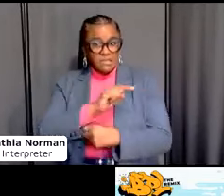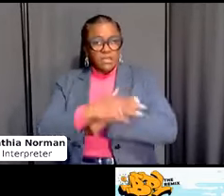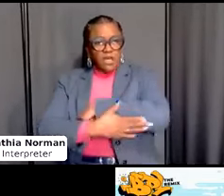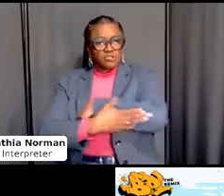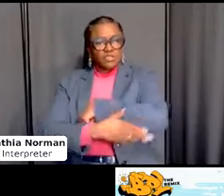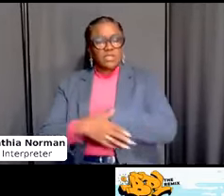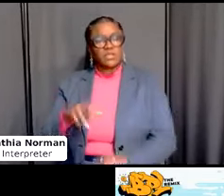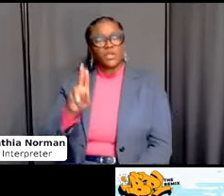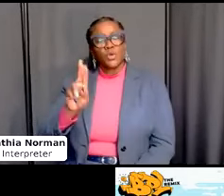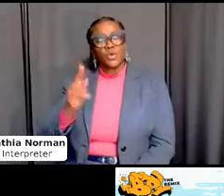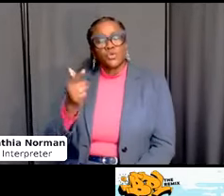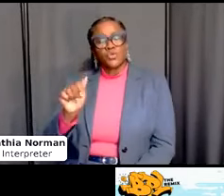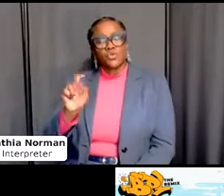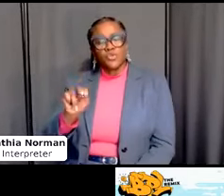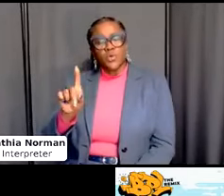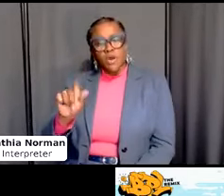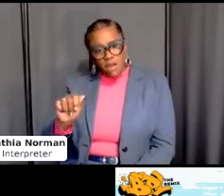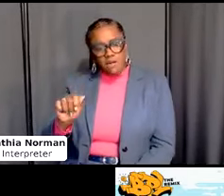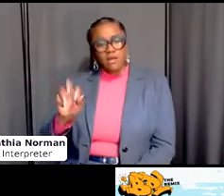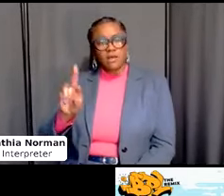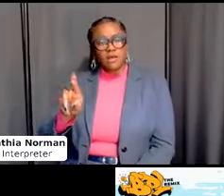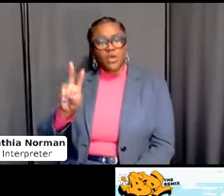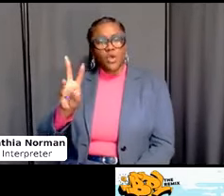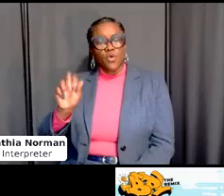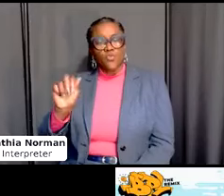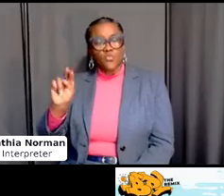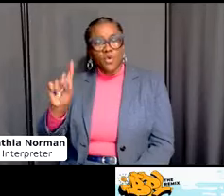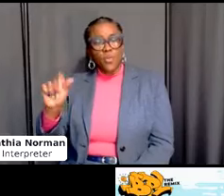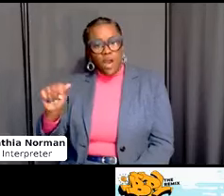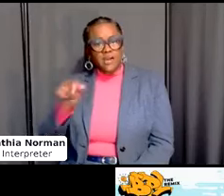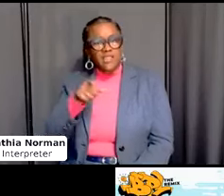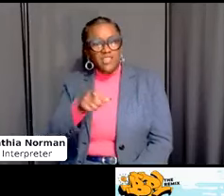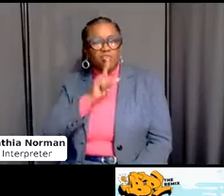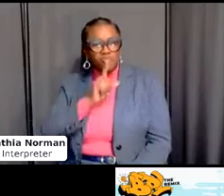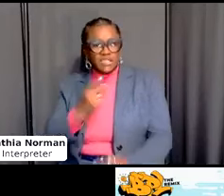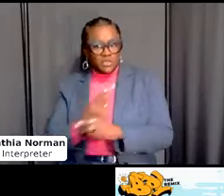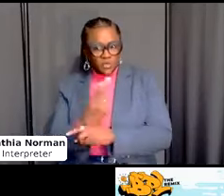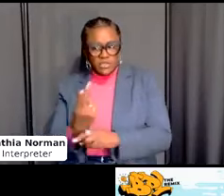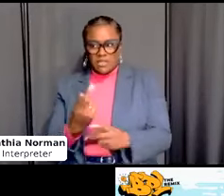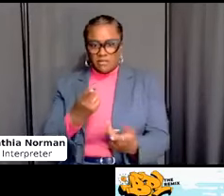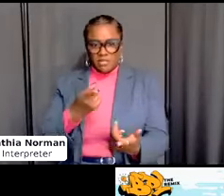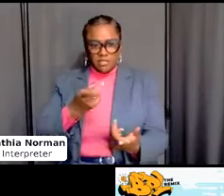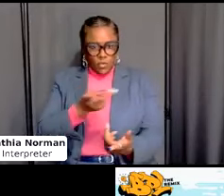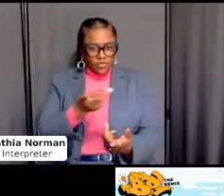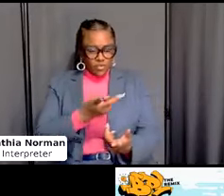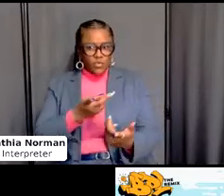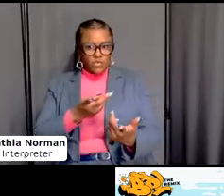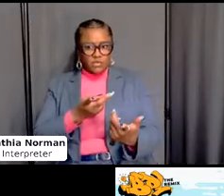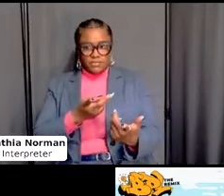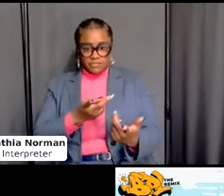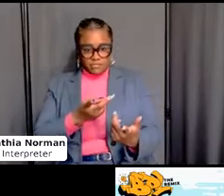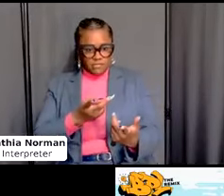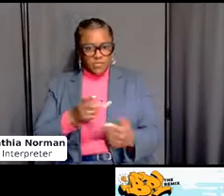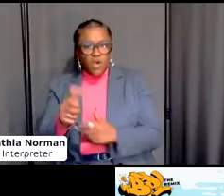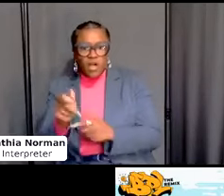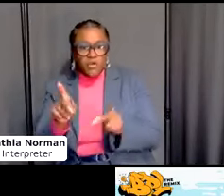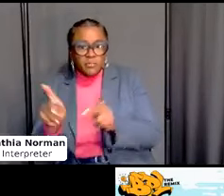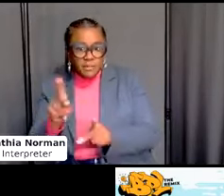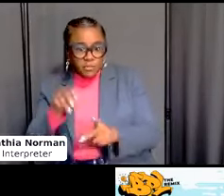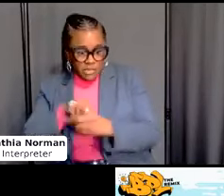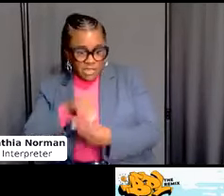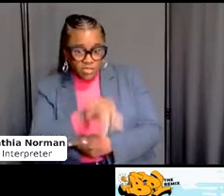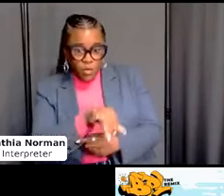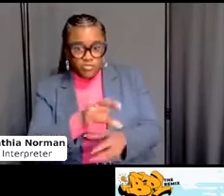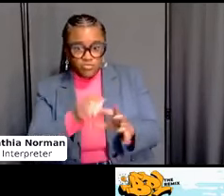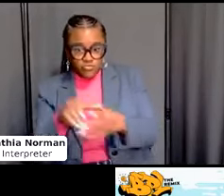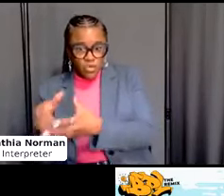Rwanda, who are serving as proxies that destabilize the Congo. They have military personnel who are also part of these groups, like M23. And so